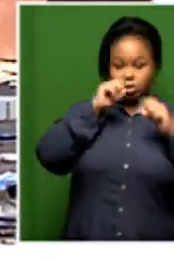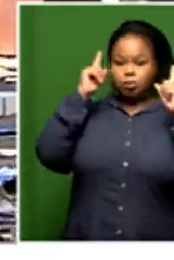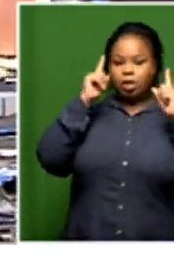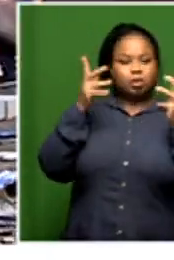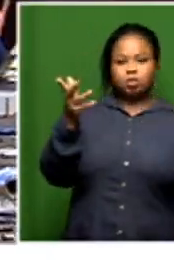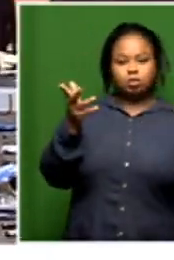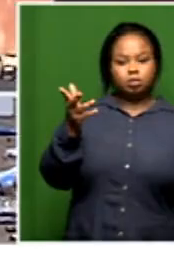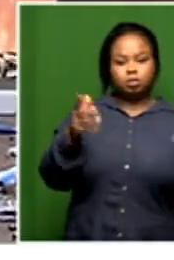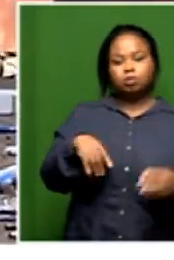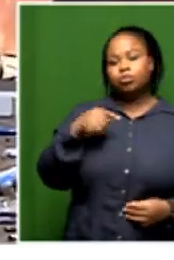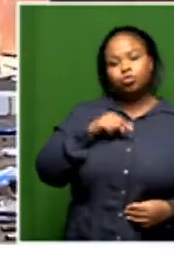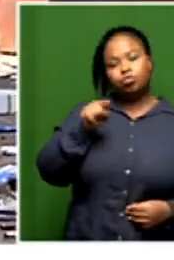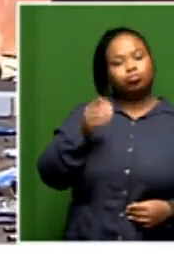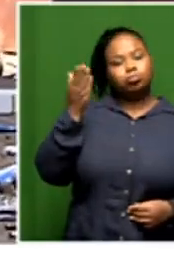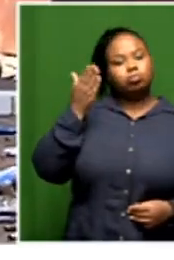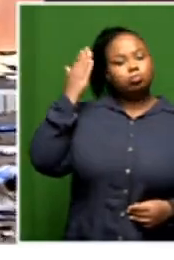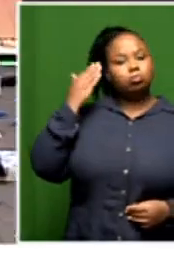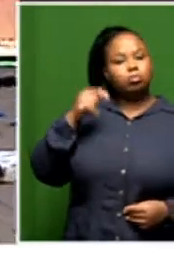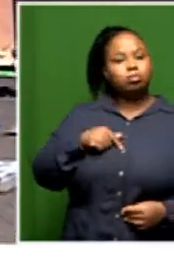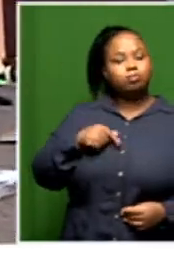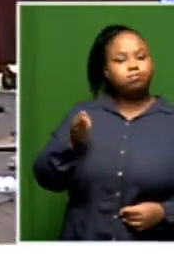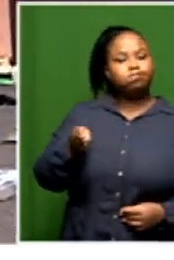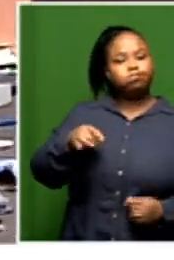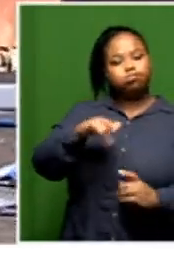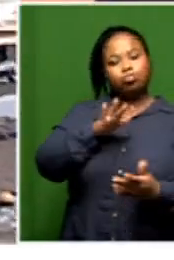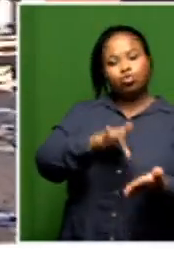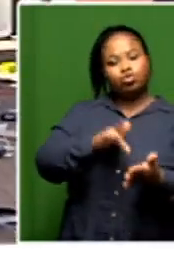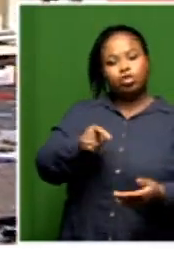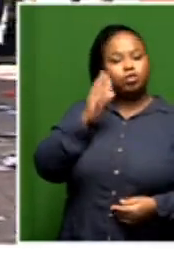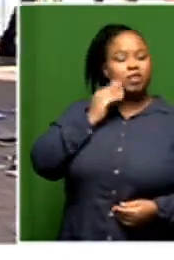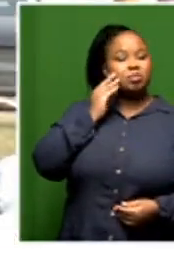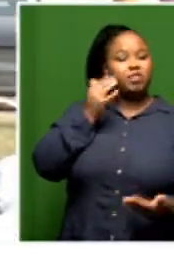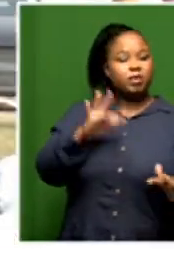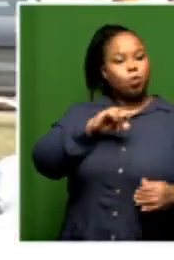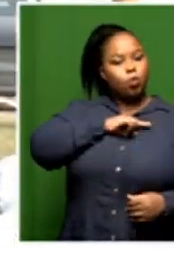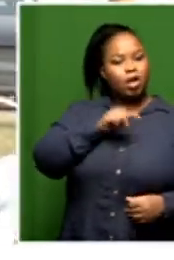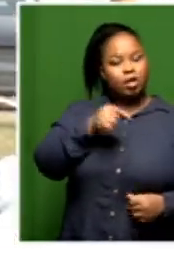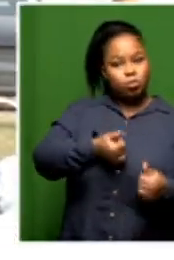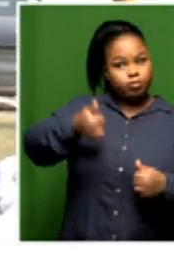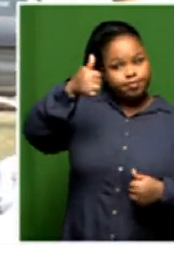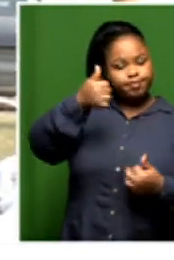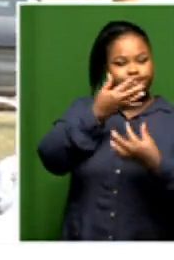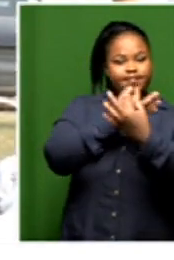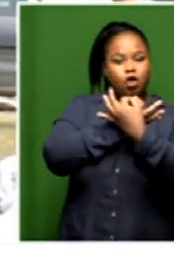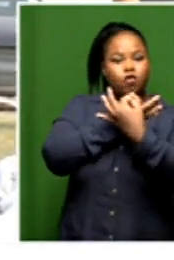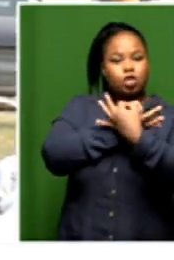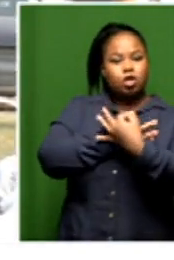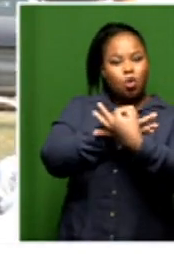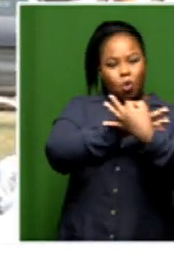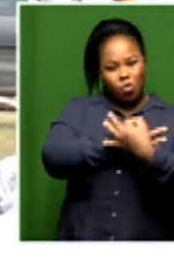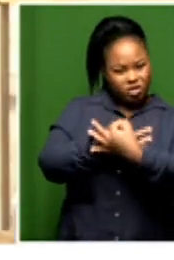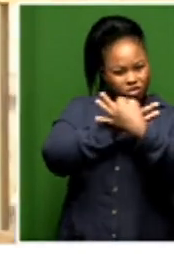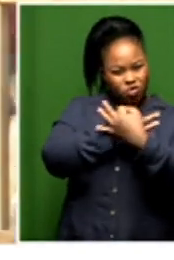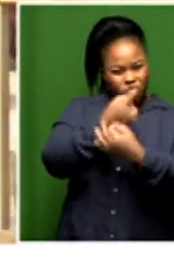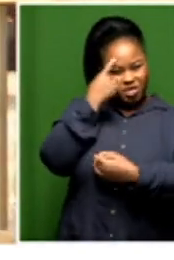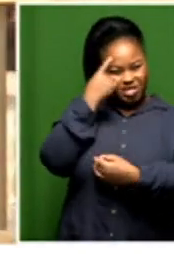mean, you've been in these kind of positions as the former head of Hawks. How should the situation have